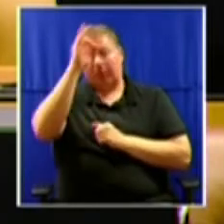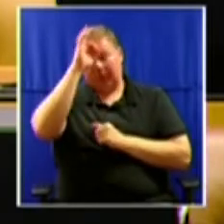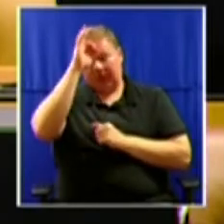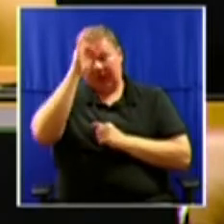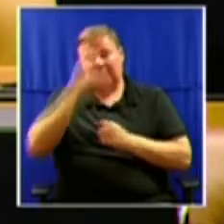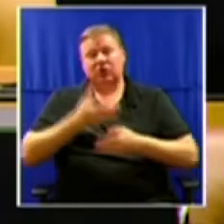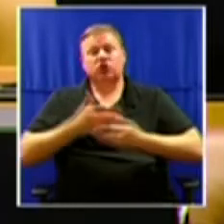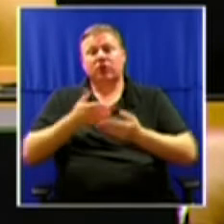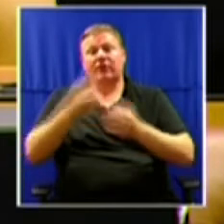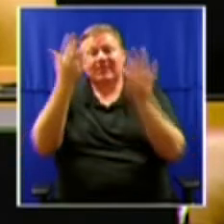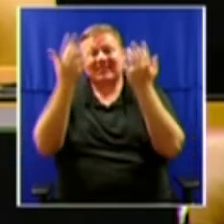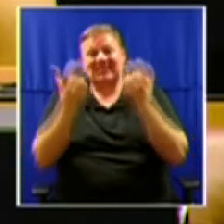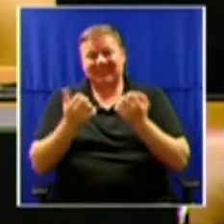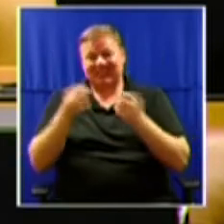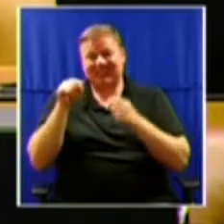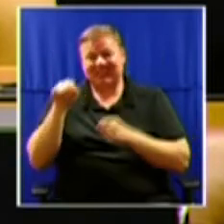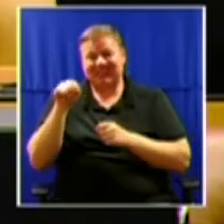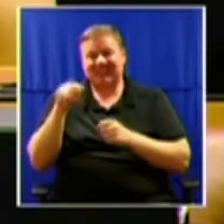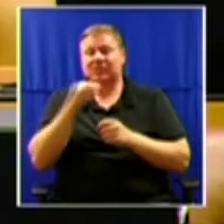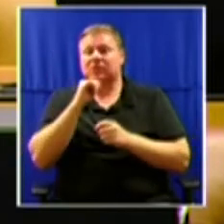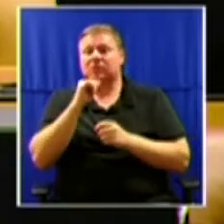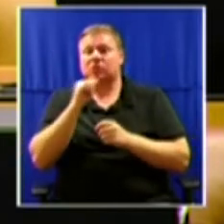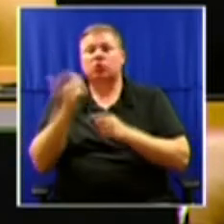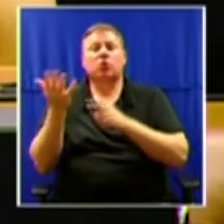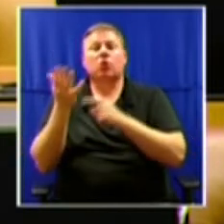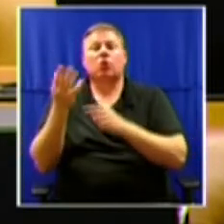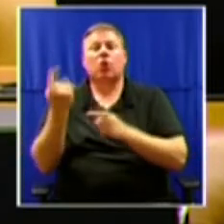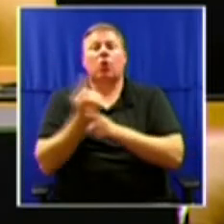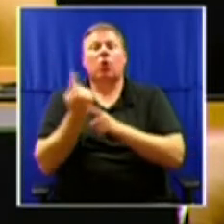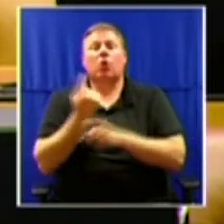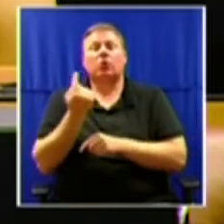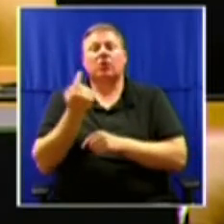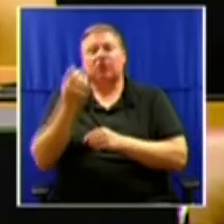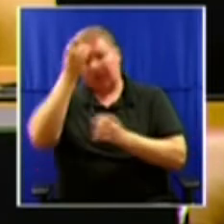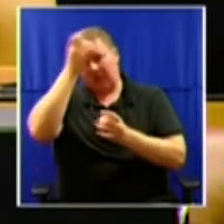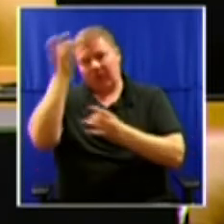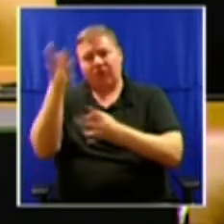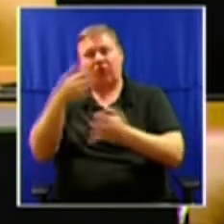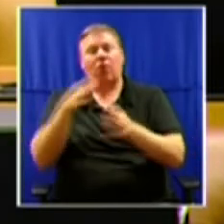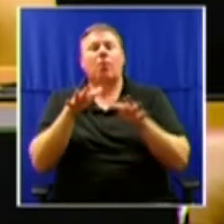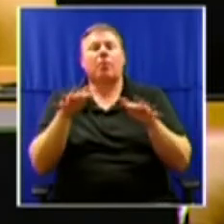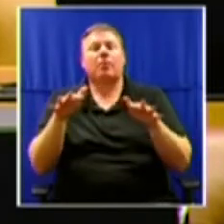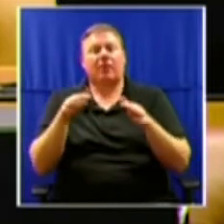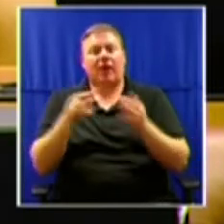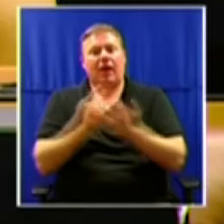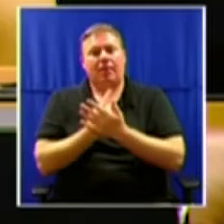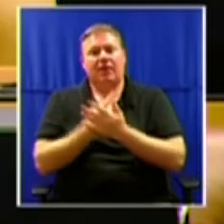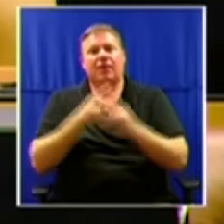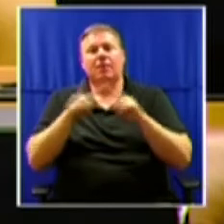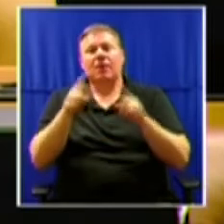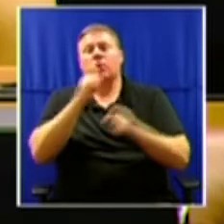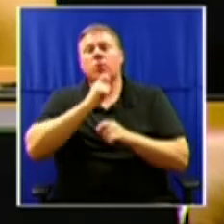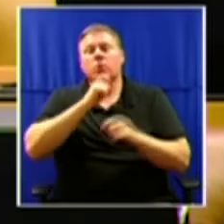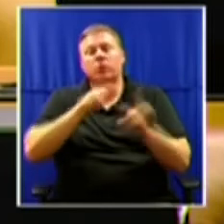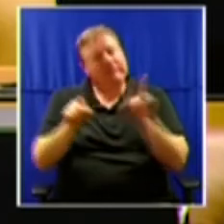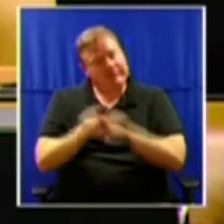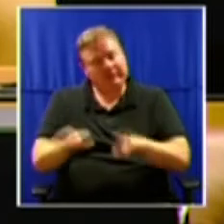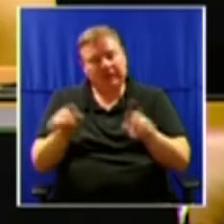statistics is not just to inform the public what is happening, but is also used